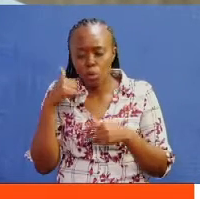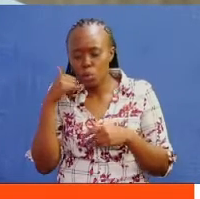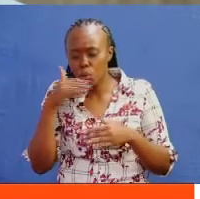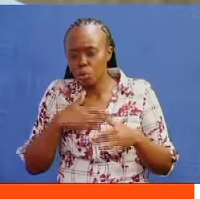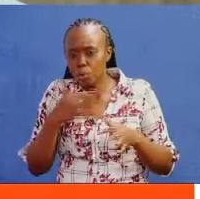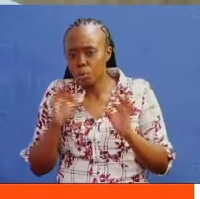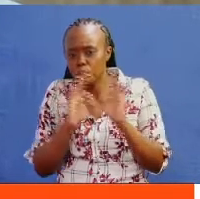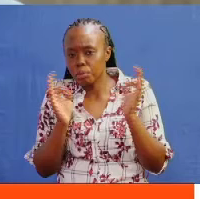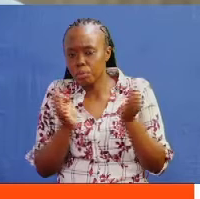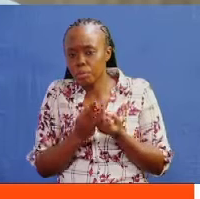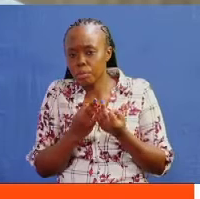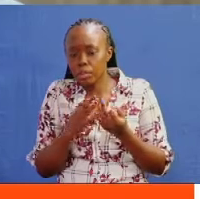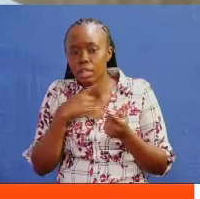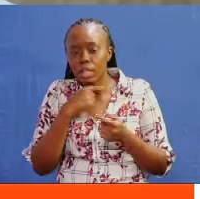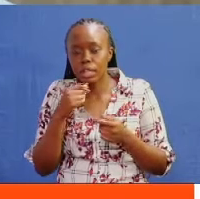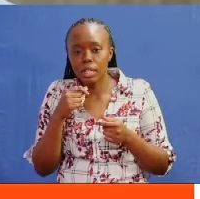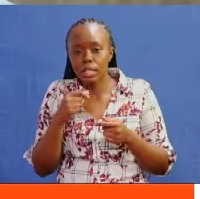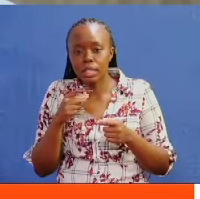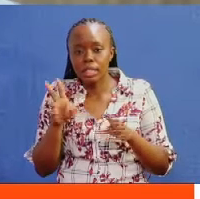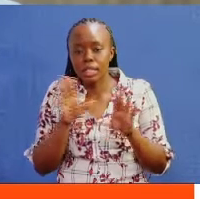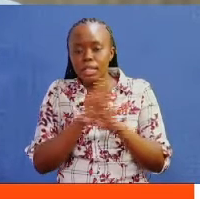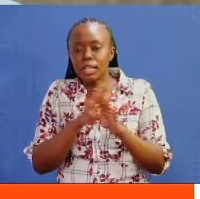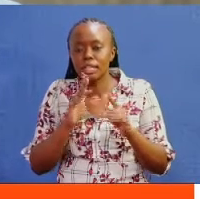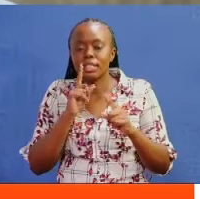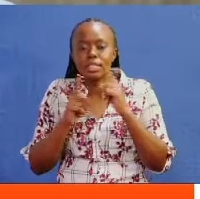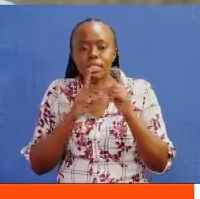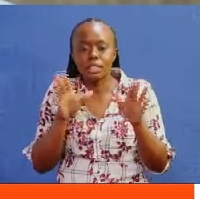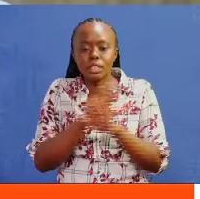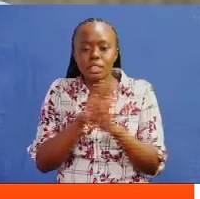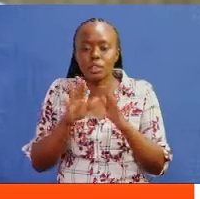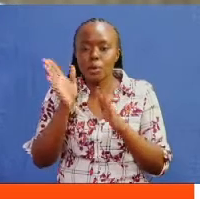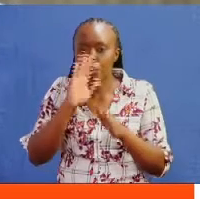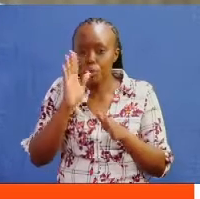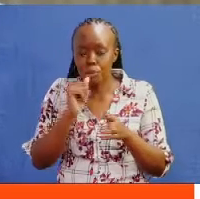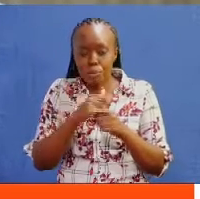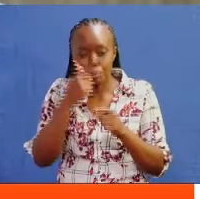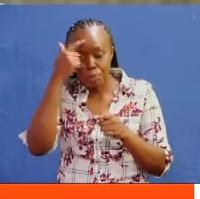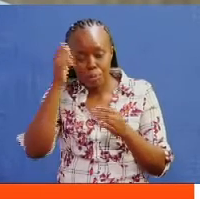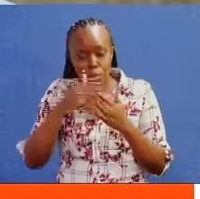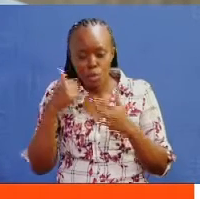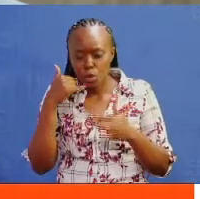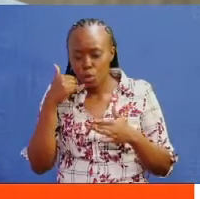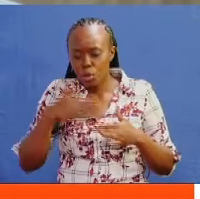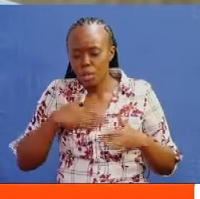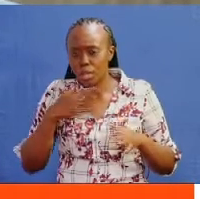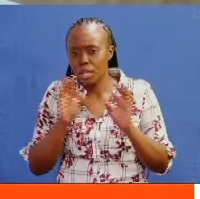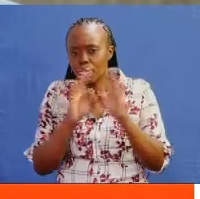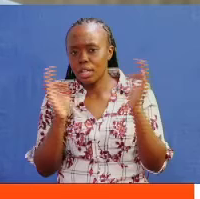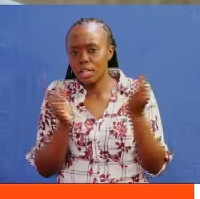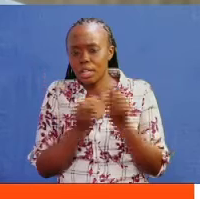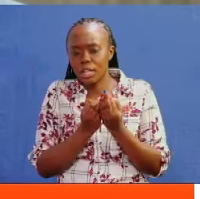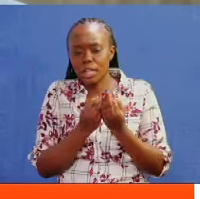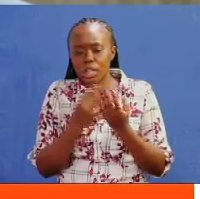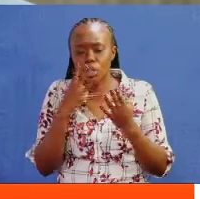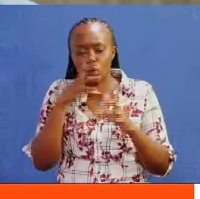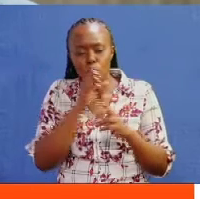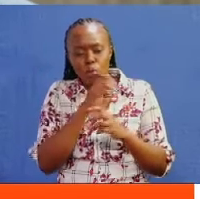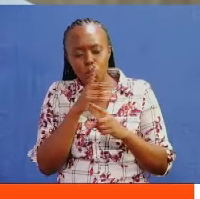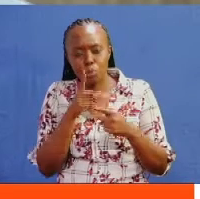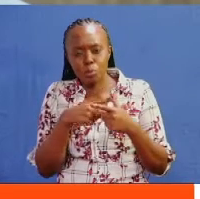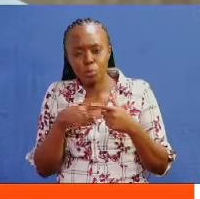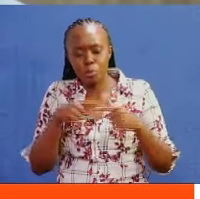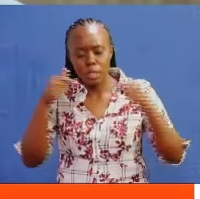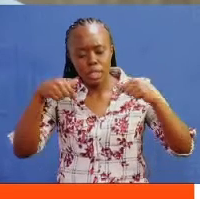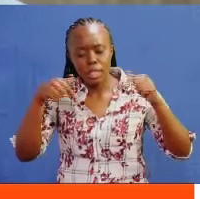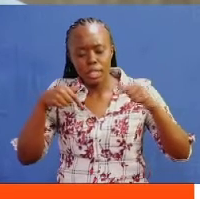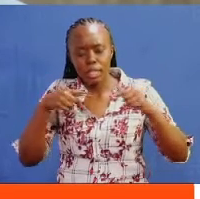I was like telling everyone goodbye because it was too much. I called my family, put them on a loudspeaker, and then immediately I